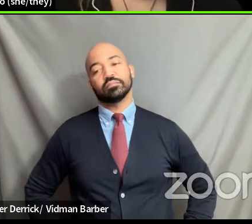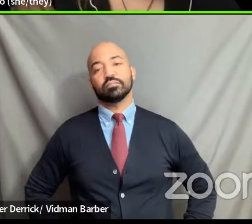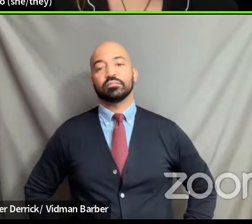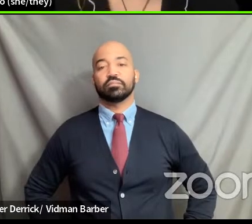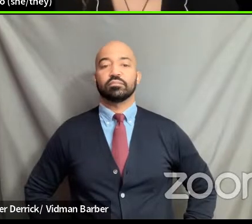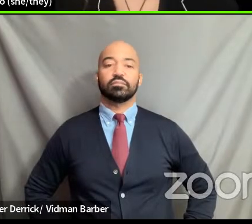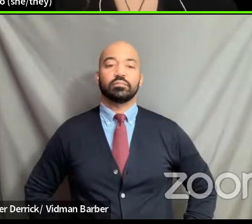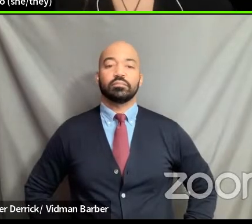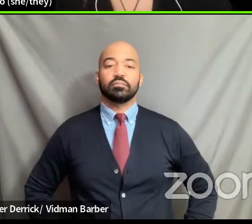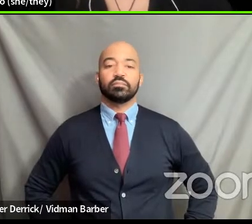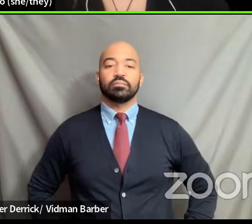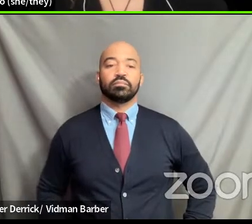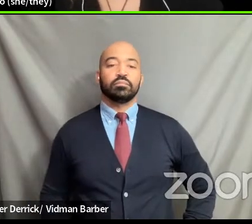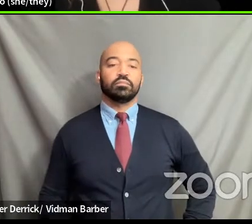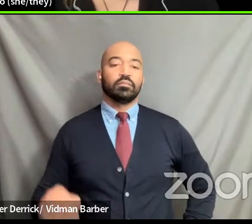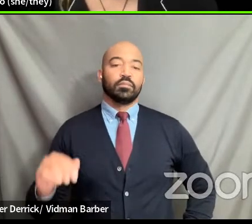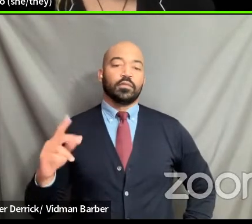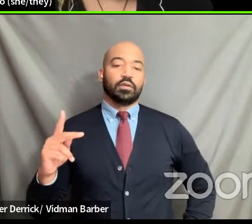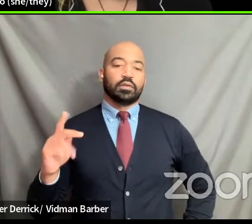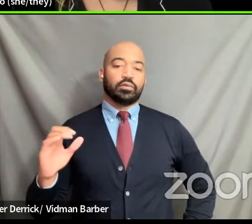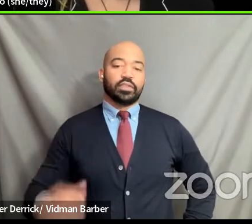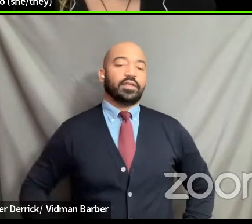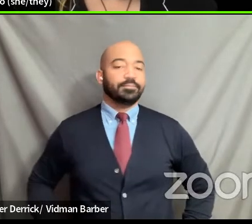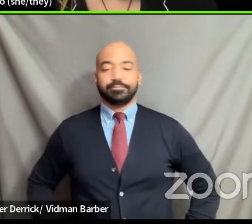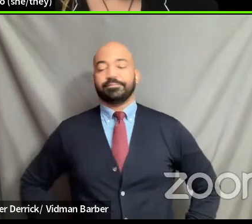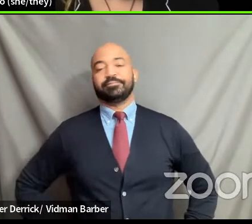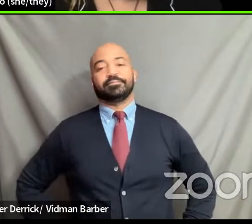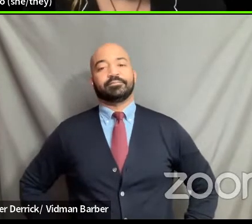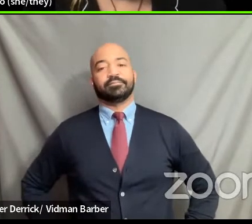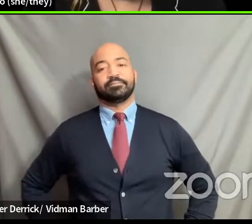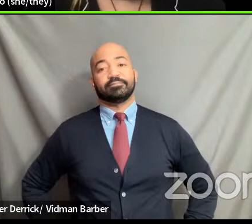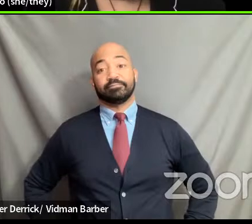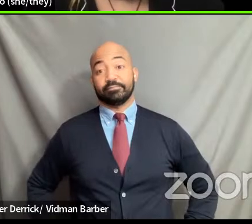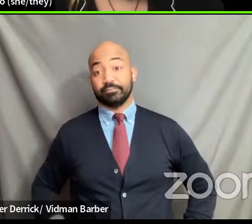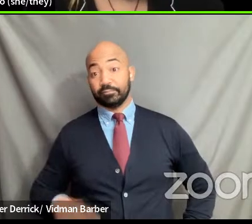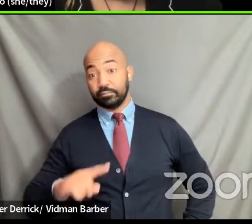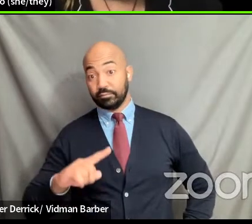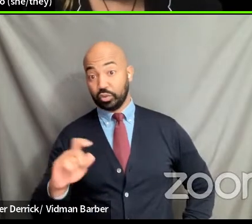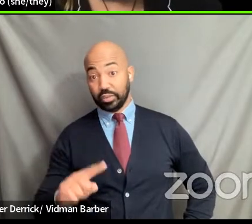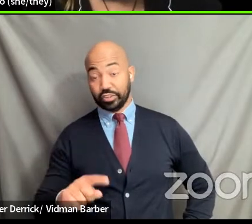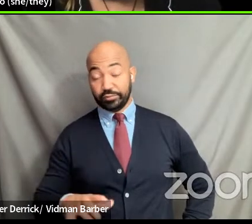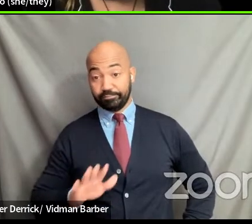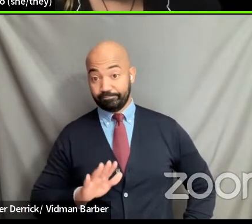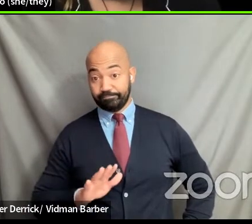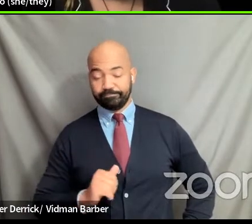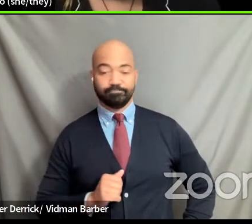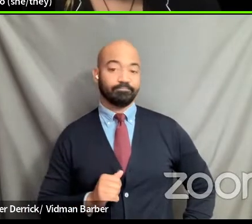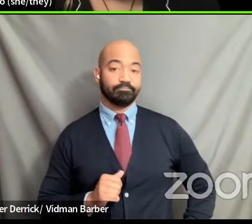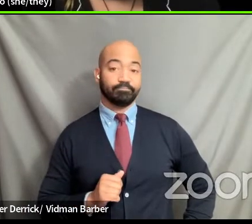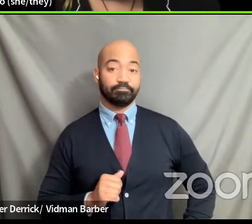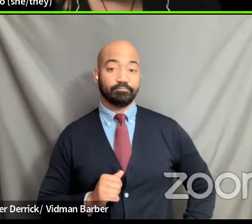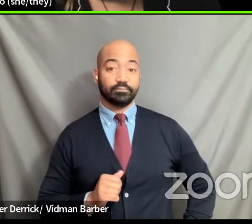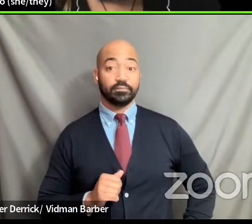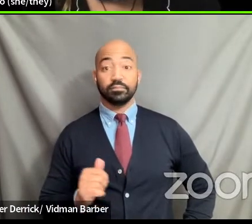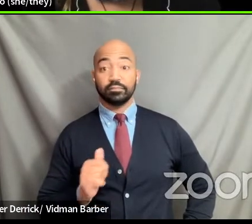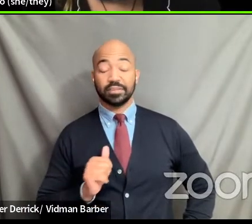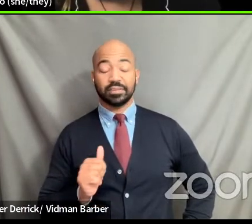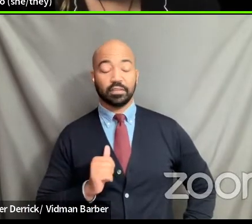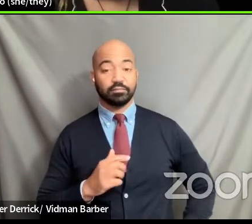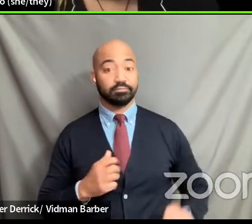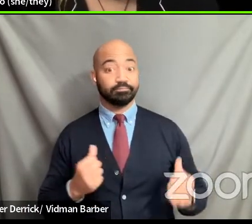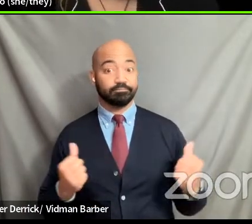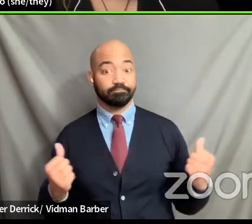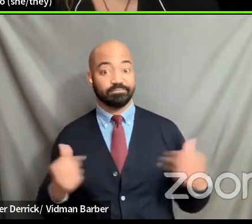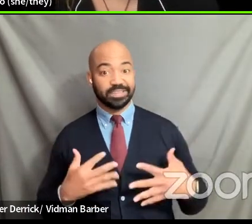I have a quick question. So I have a fear of posting on social media